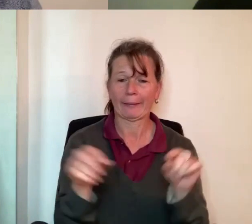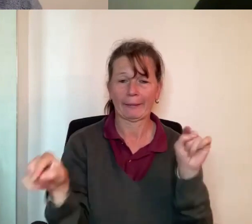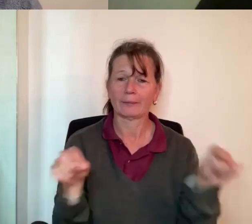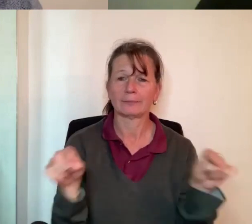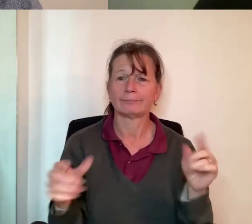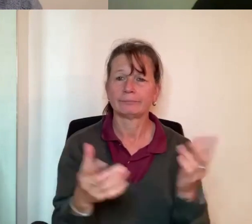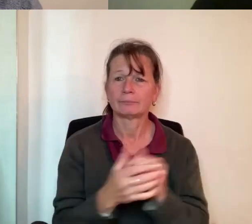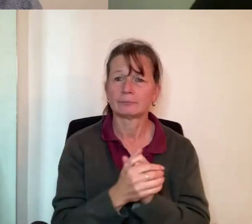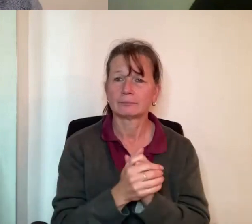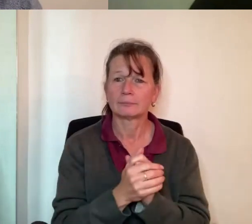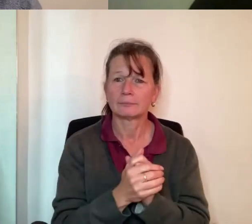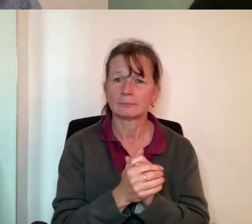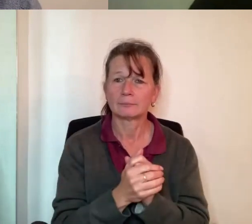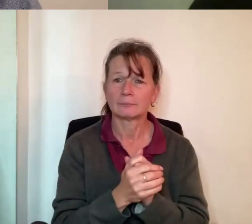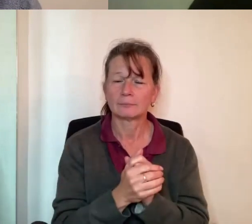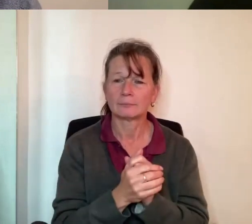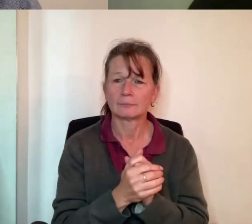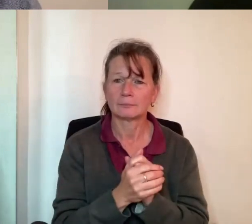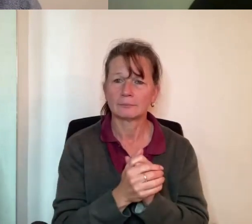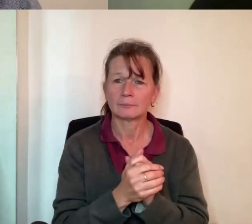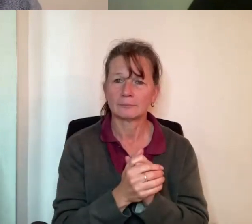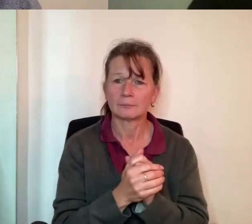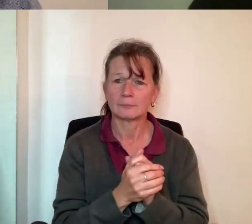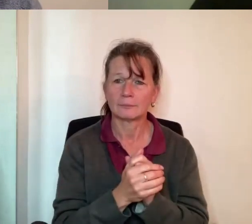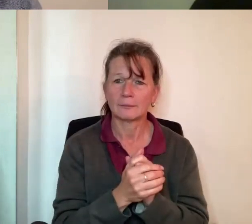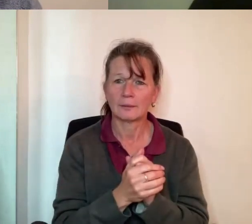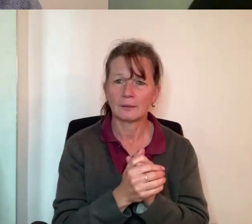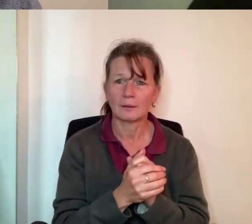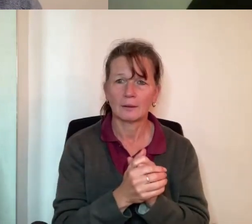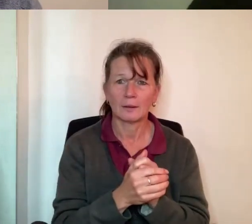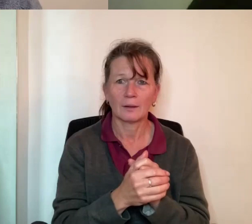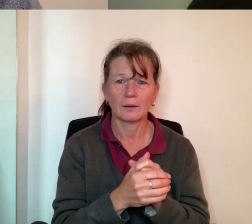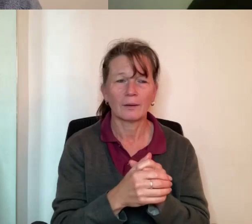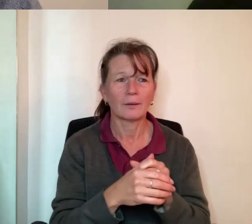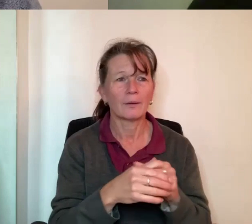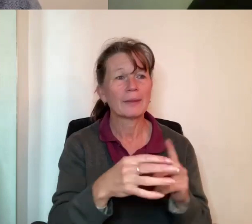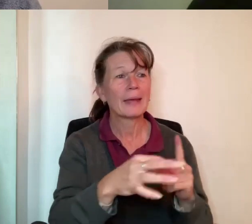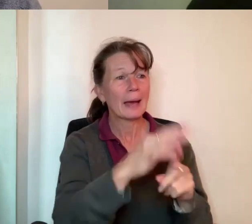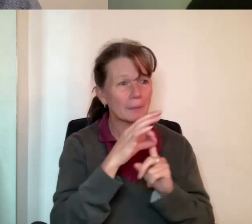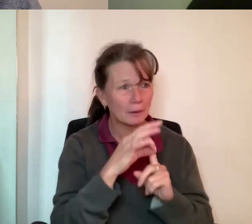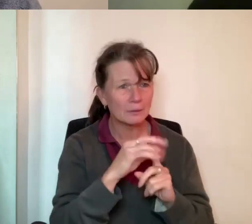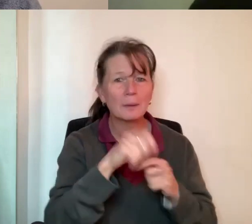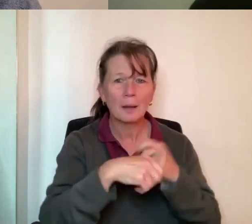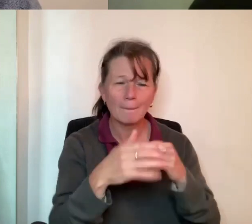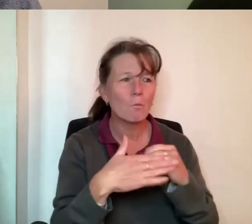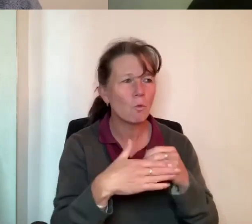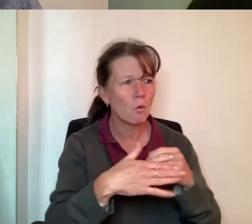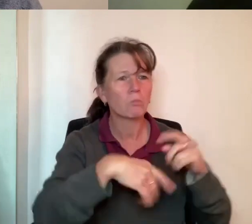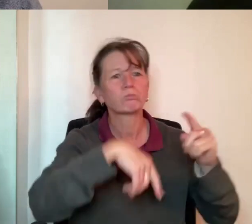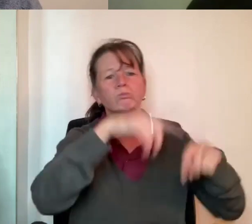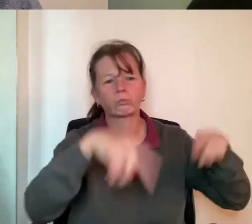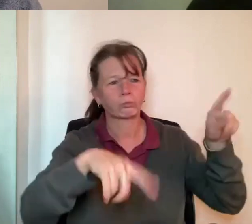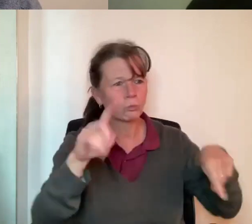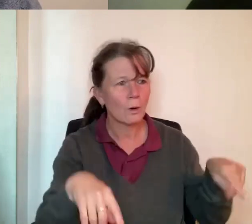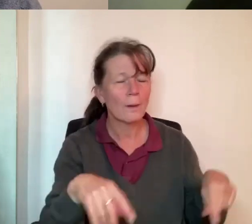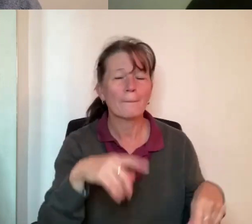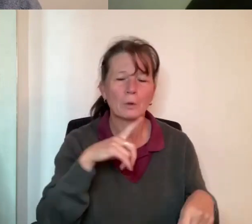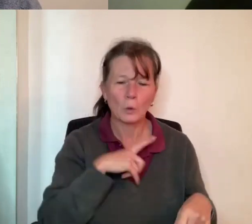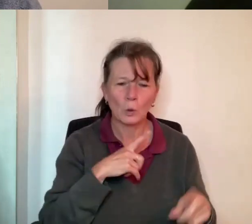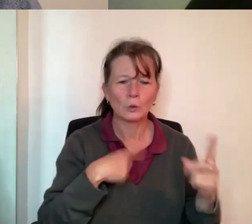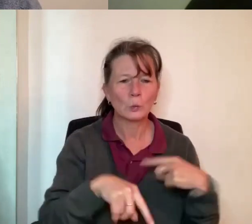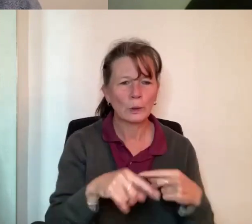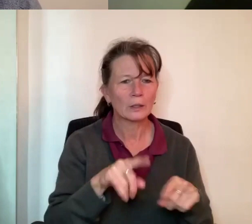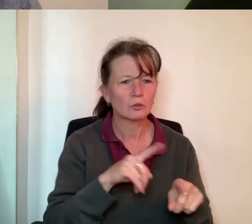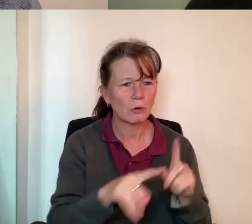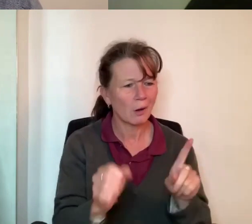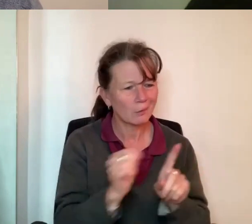between, getting a more diverse range of applicants by really carefully considering the language and the calls. And I think we've looked at it every time to kind of improve